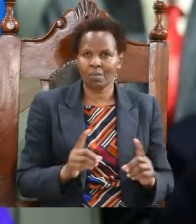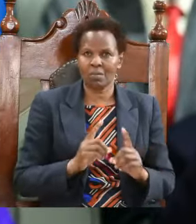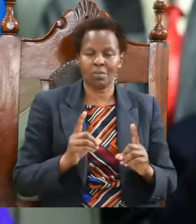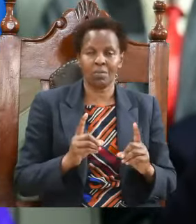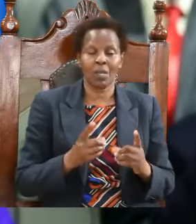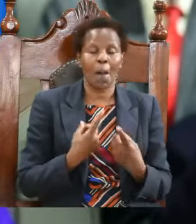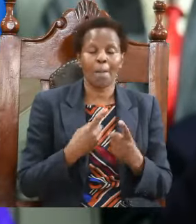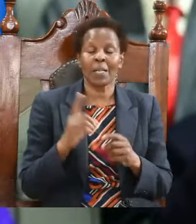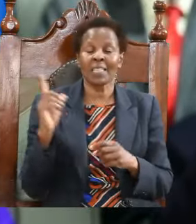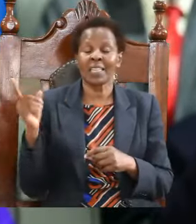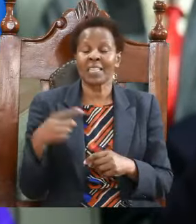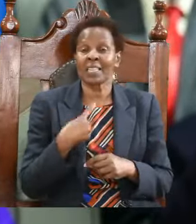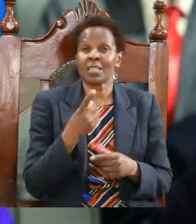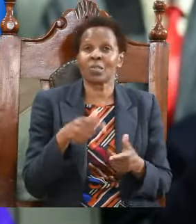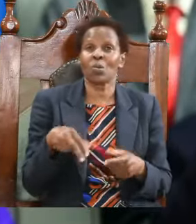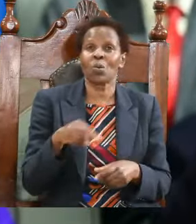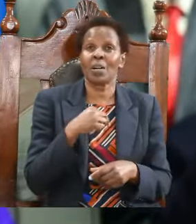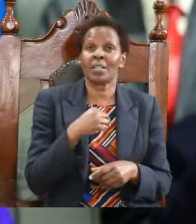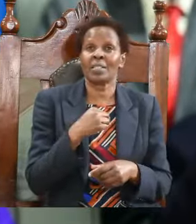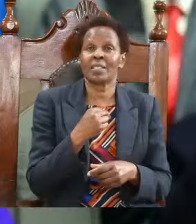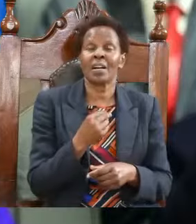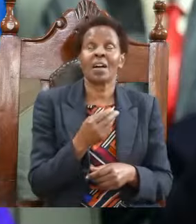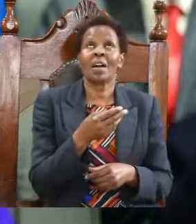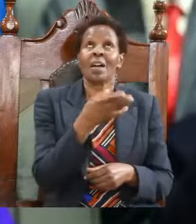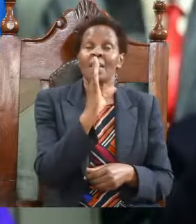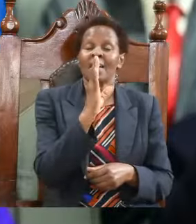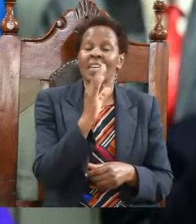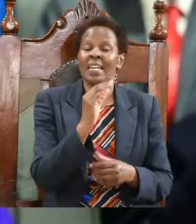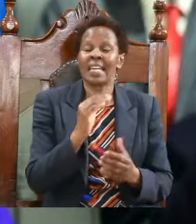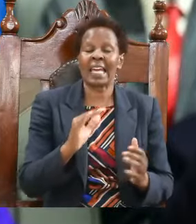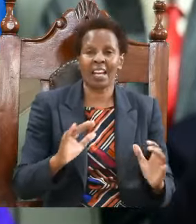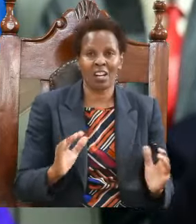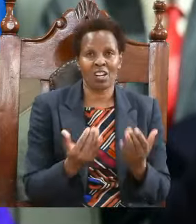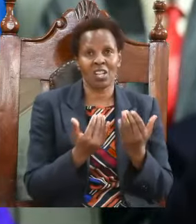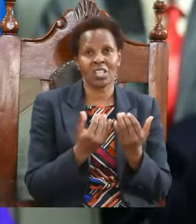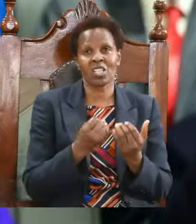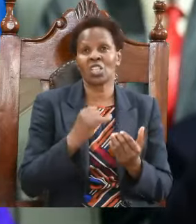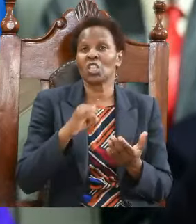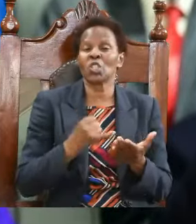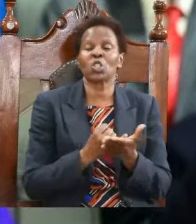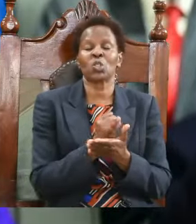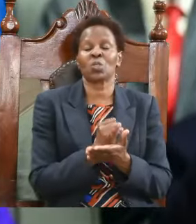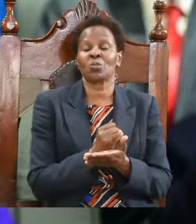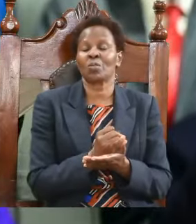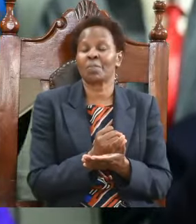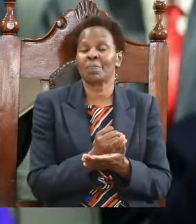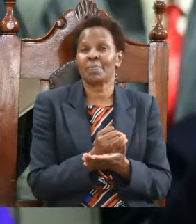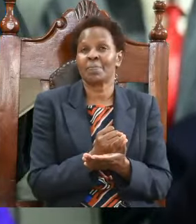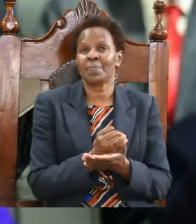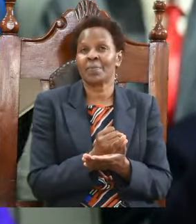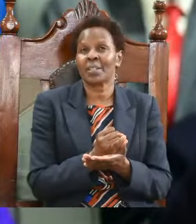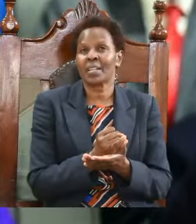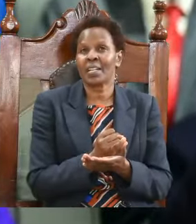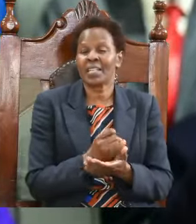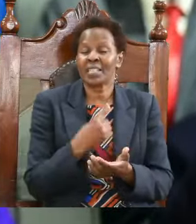you, the Lord encouraged this man. He encouraged him. And he told